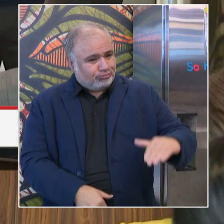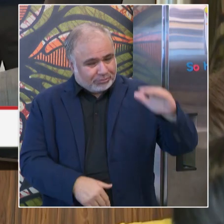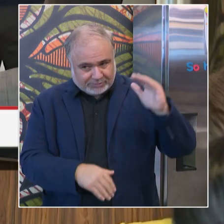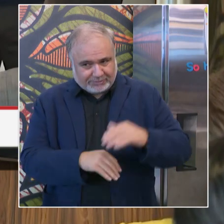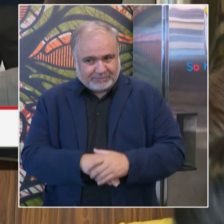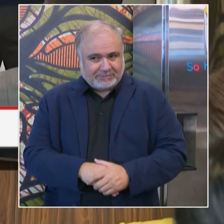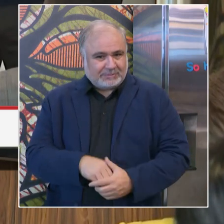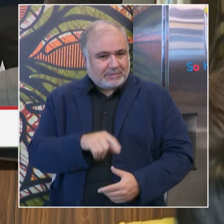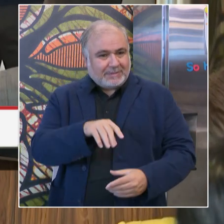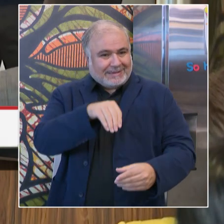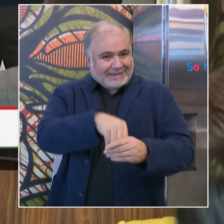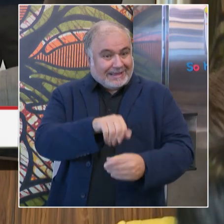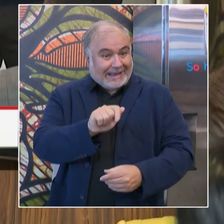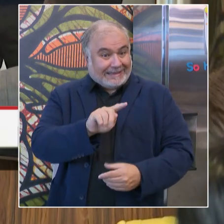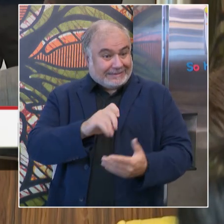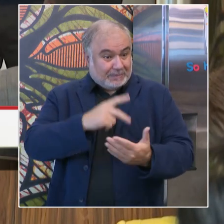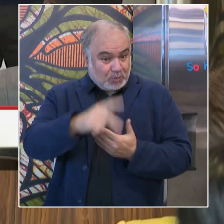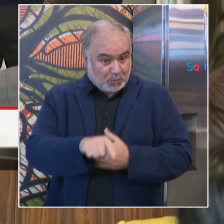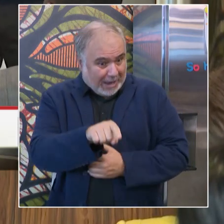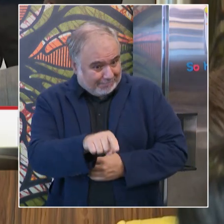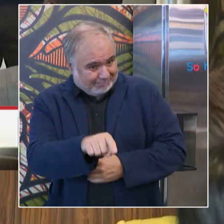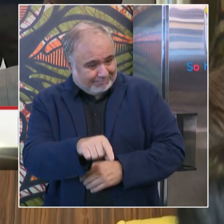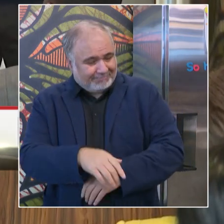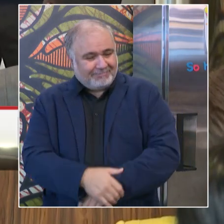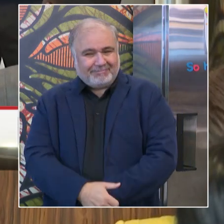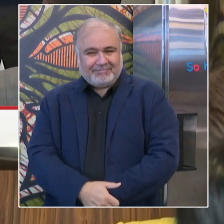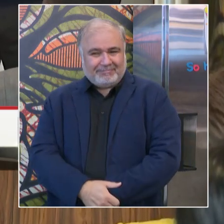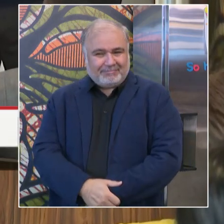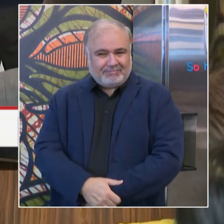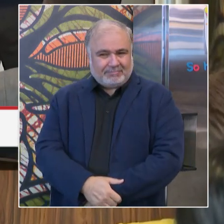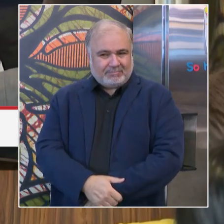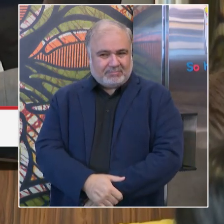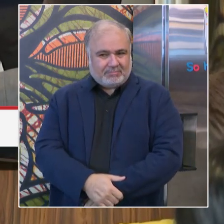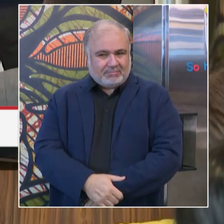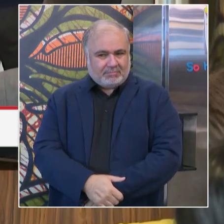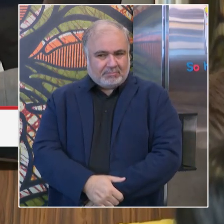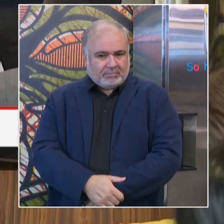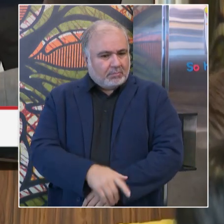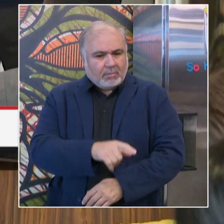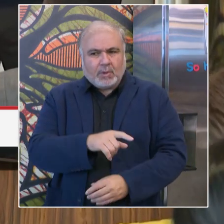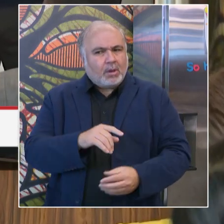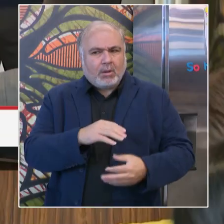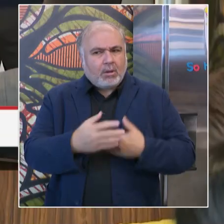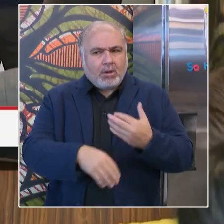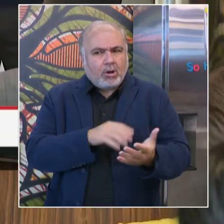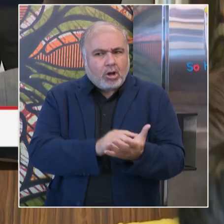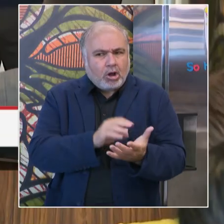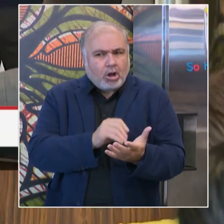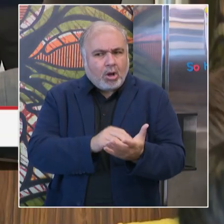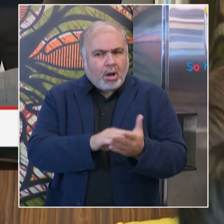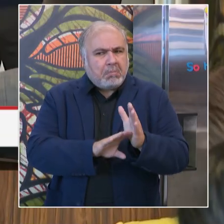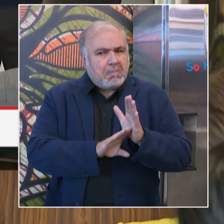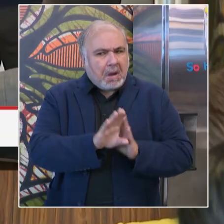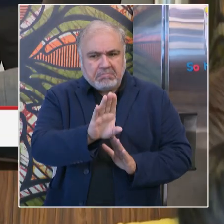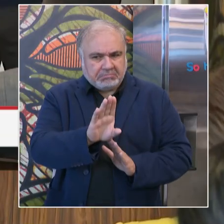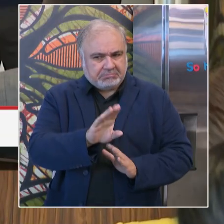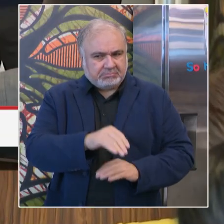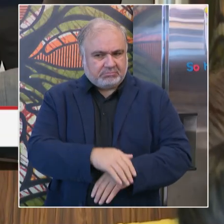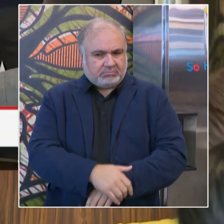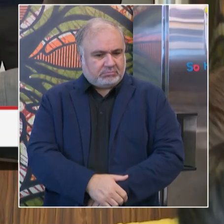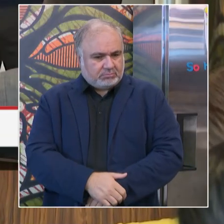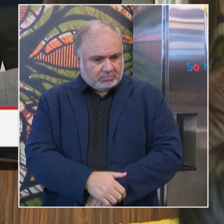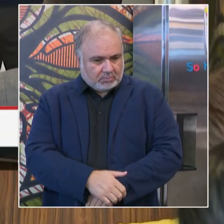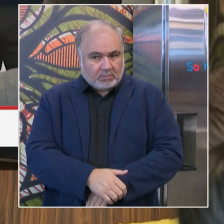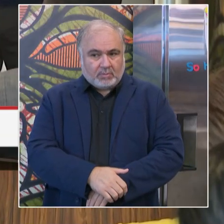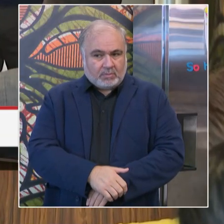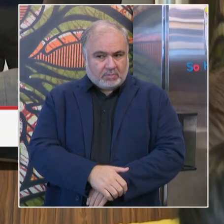cancer, breast cancer. And seeing him thrive in ATC opened a whole lot of doors. I know through